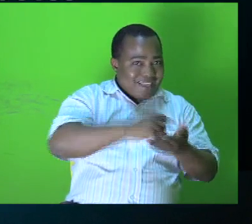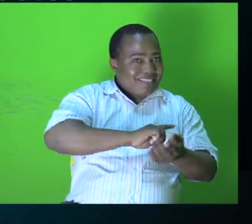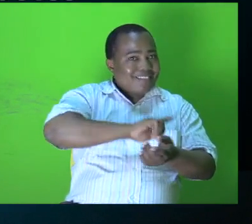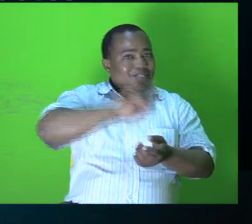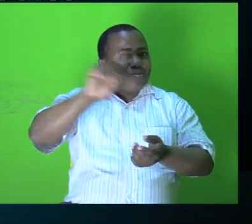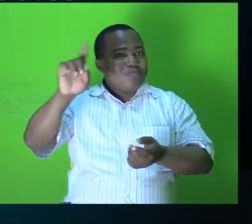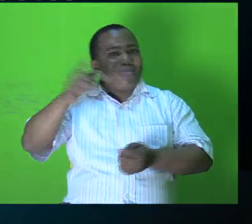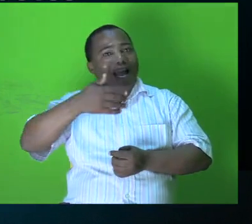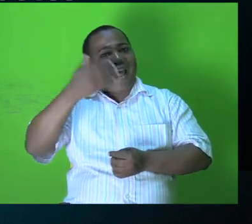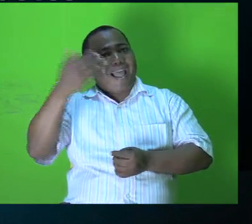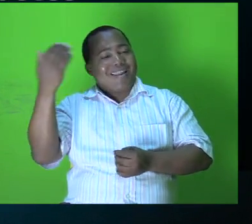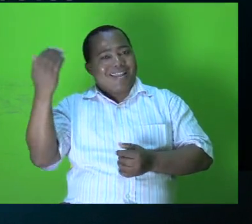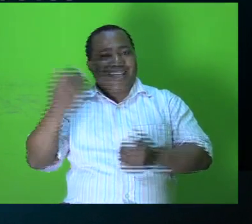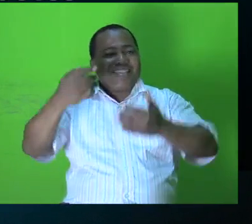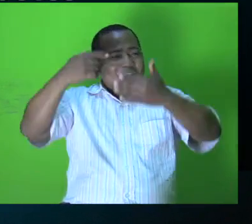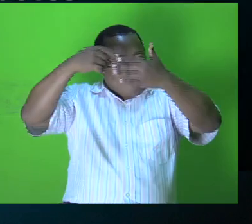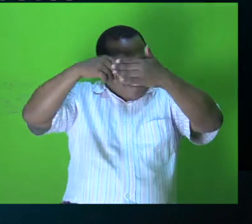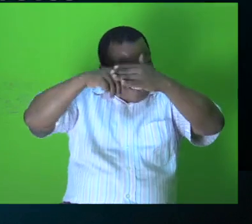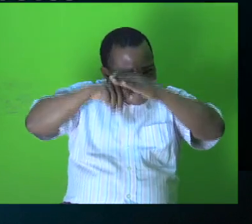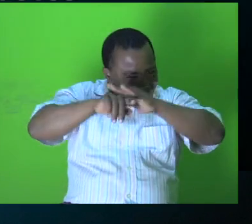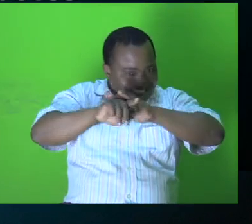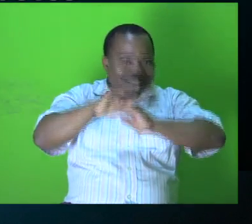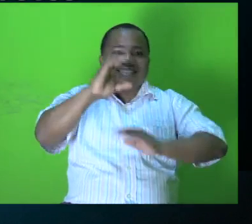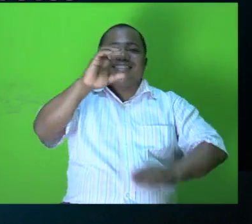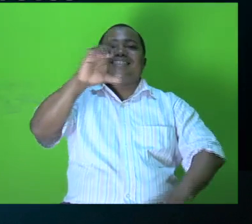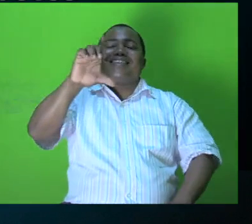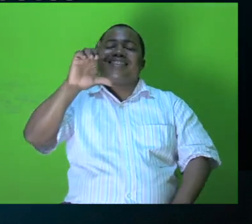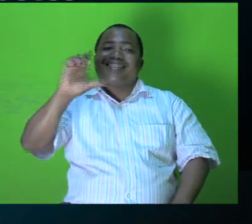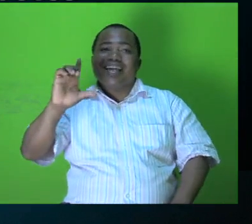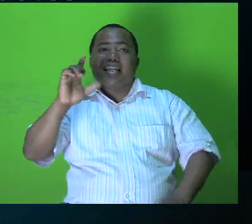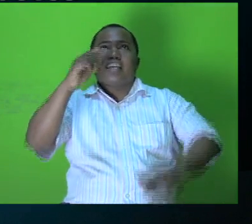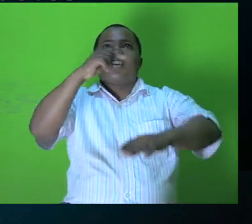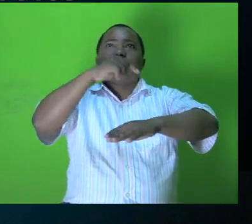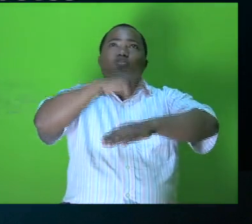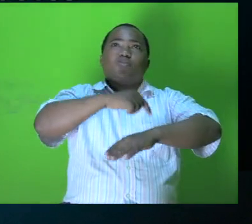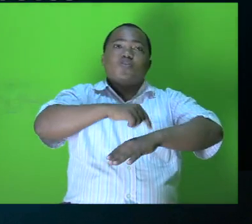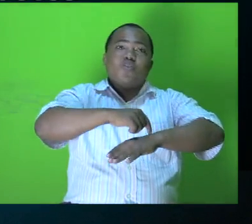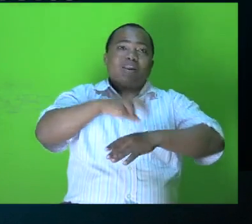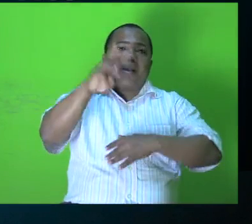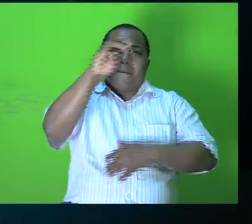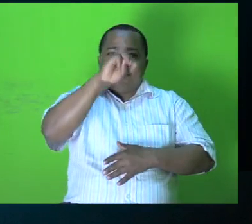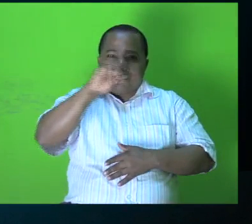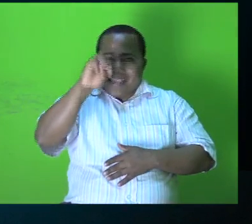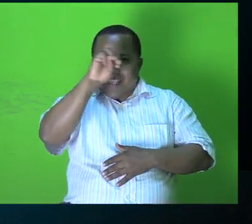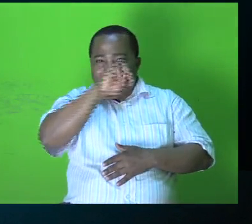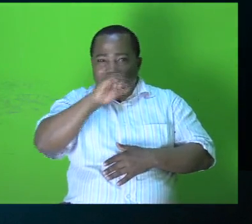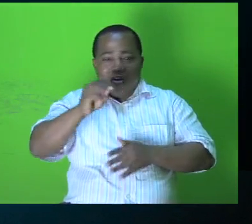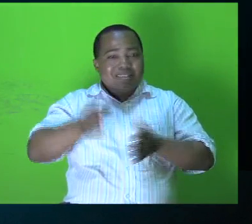another within the cells during meiosis process.